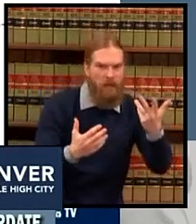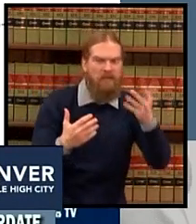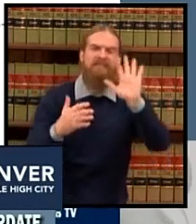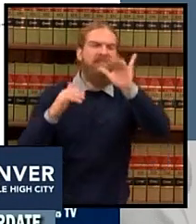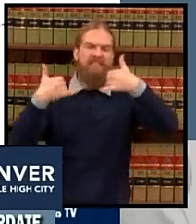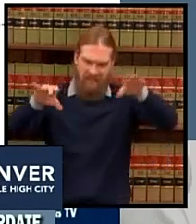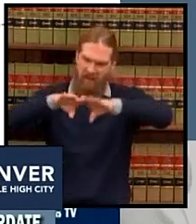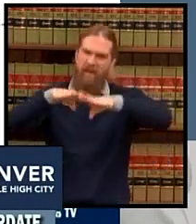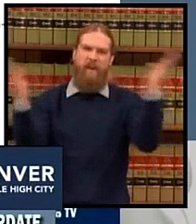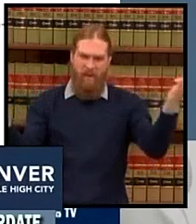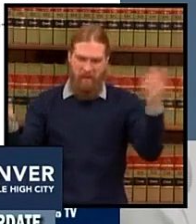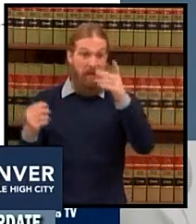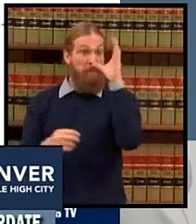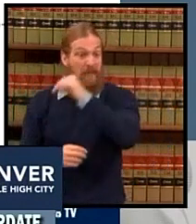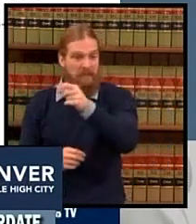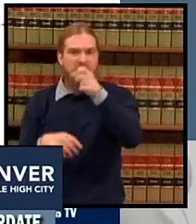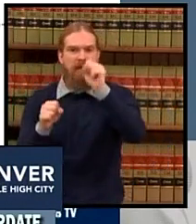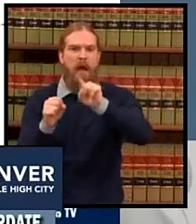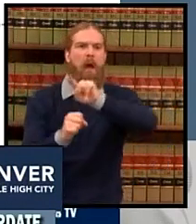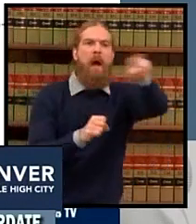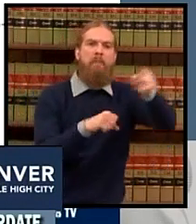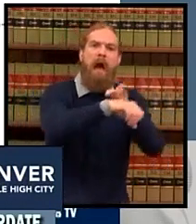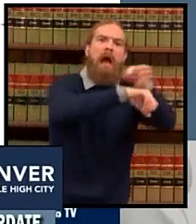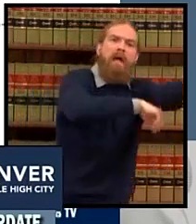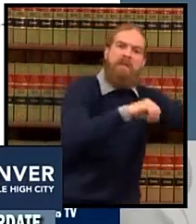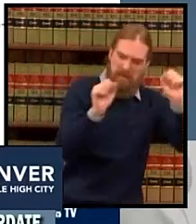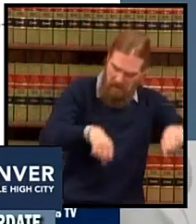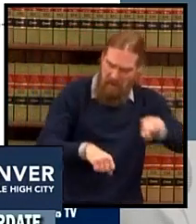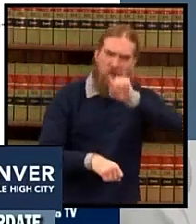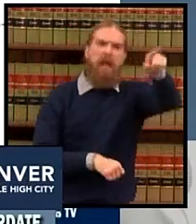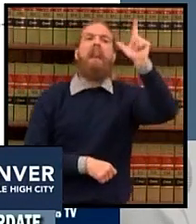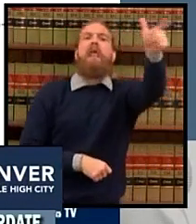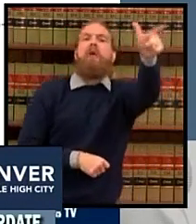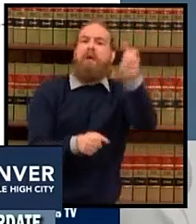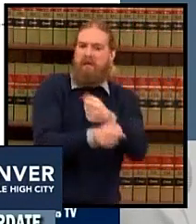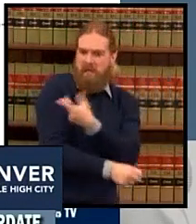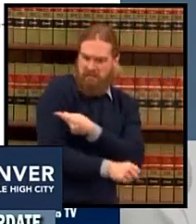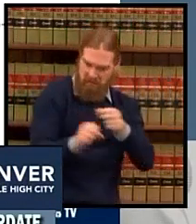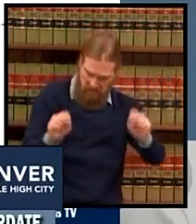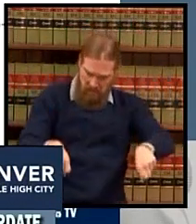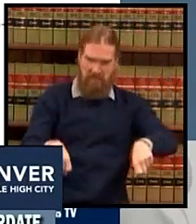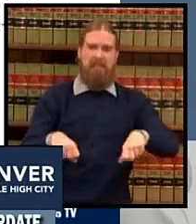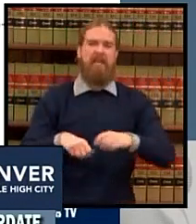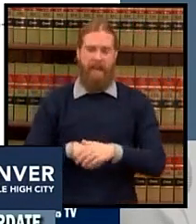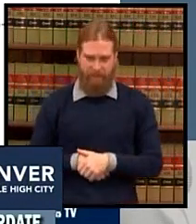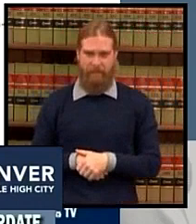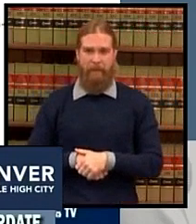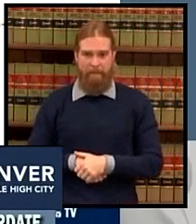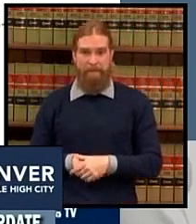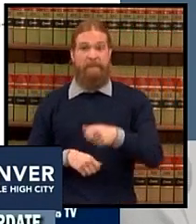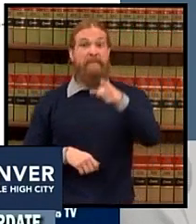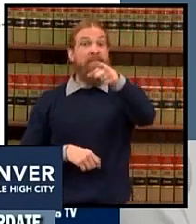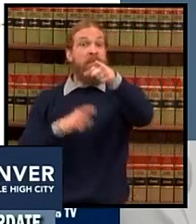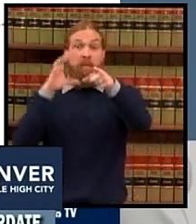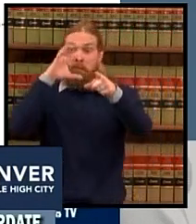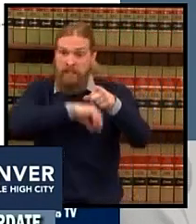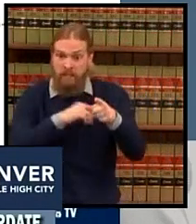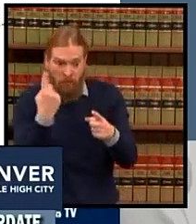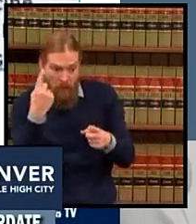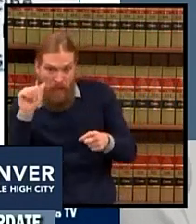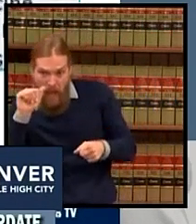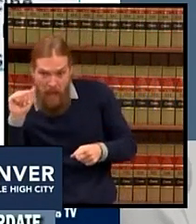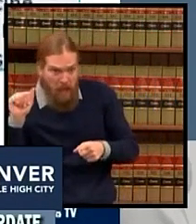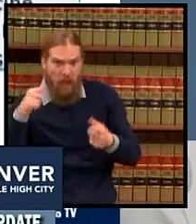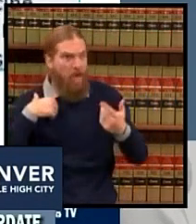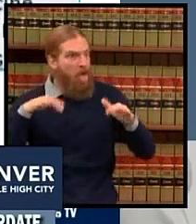get vaccinated. But those who have not been vaccinated in 1A and now choose to do that, please get your vaccination. Next slide,